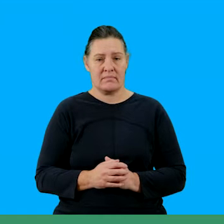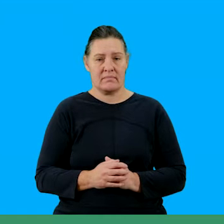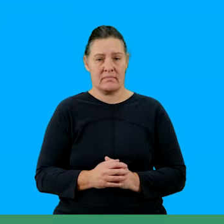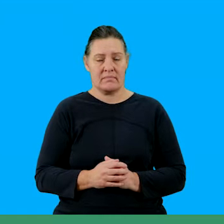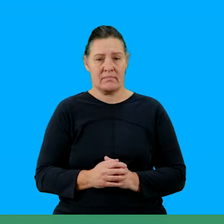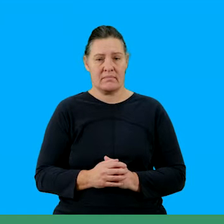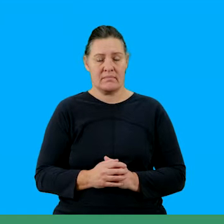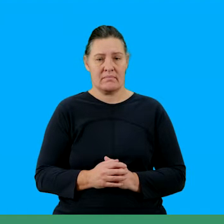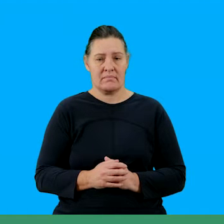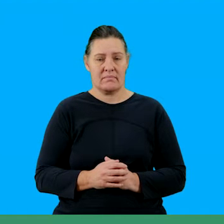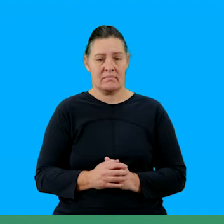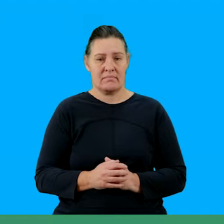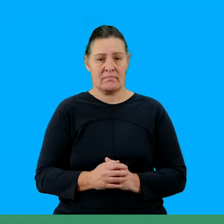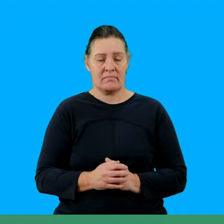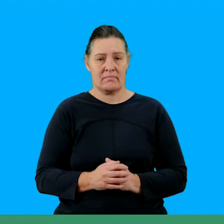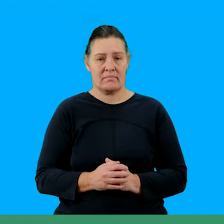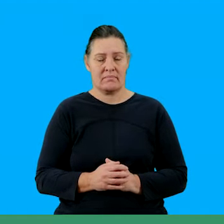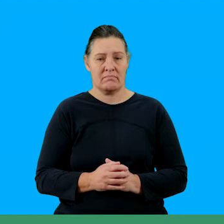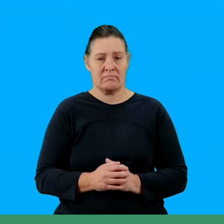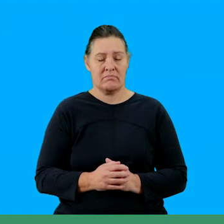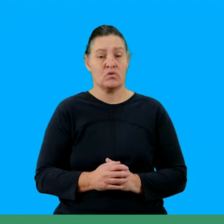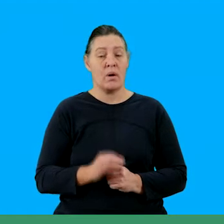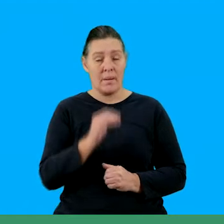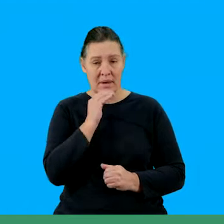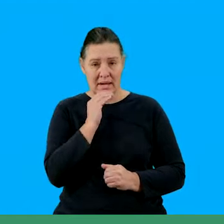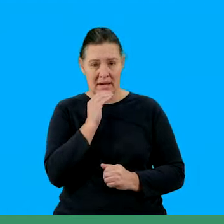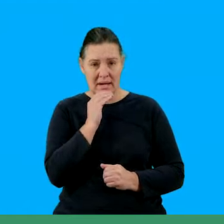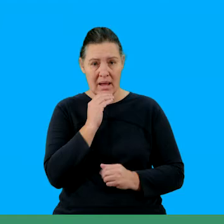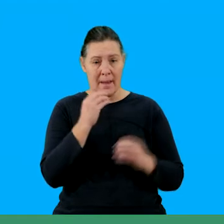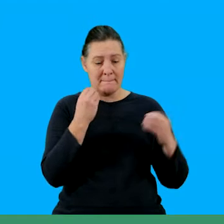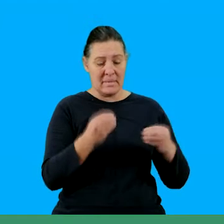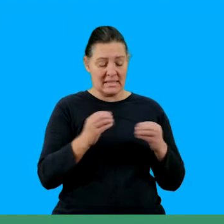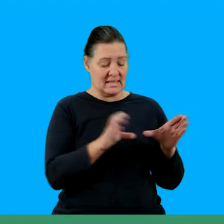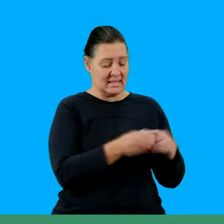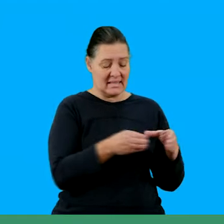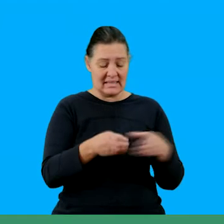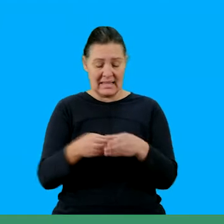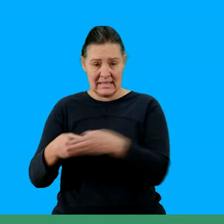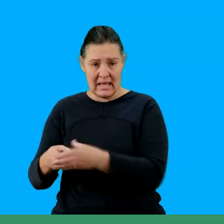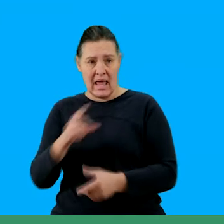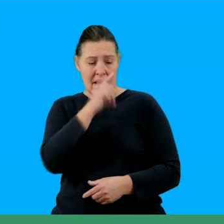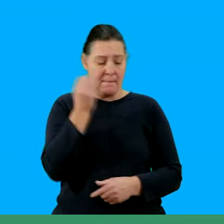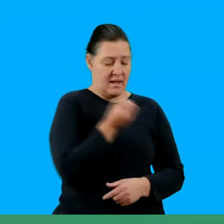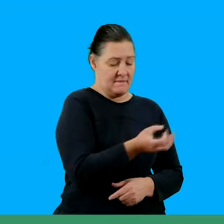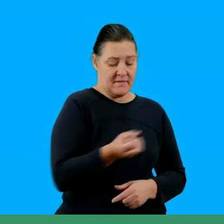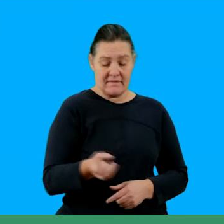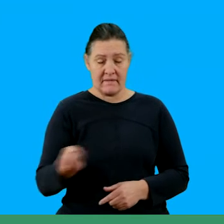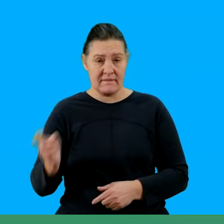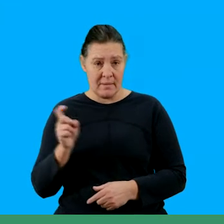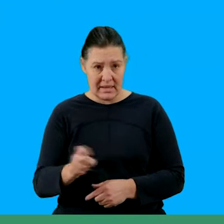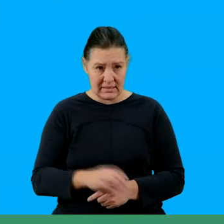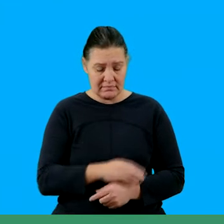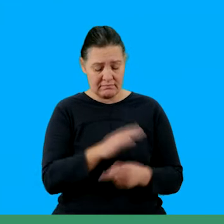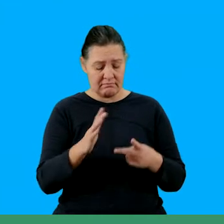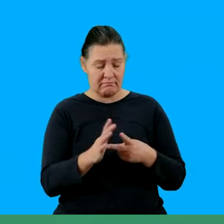At the end of this lesson, you should be able to name three types of business sectors. You